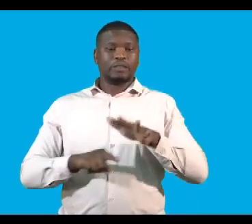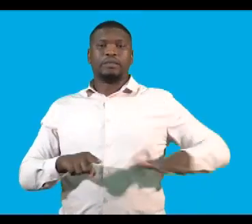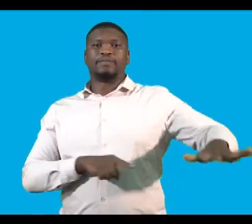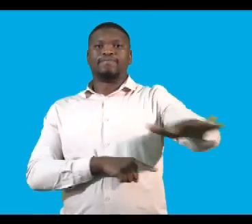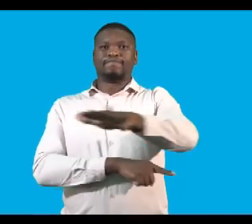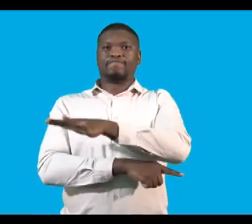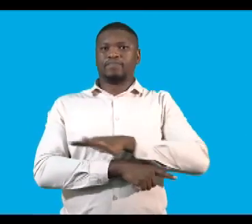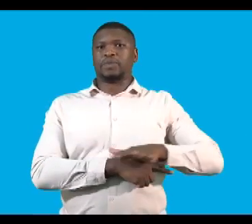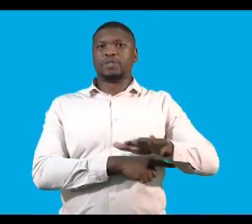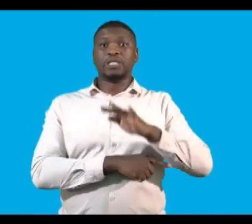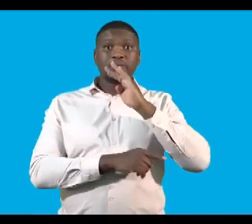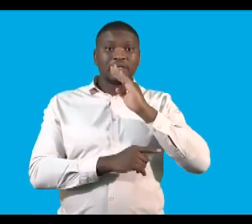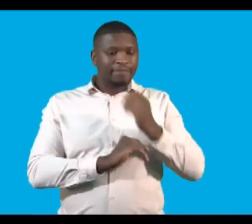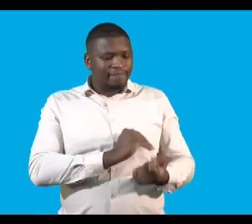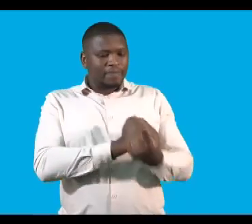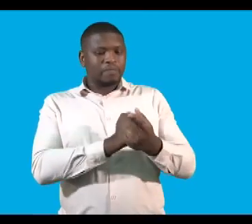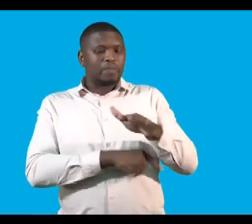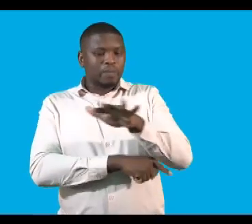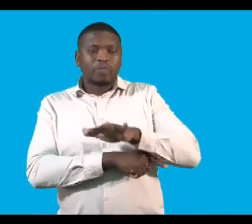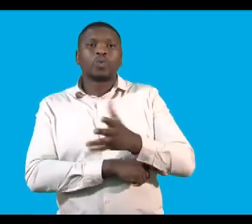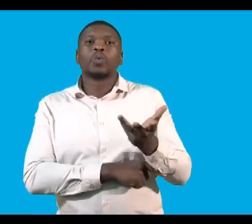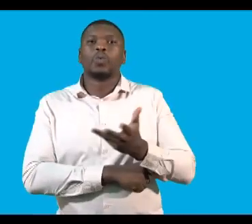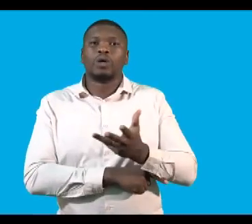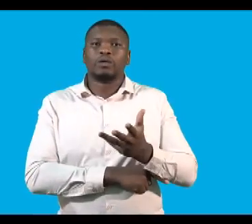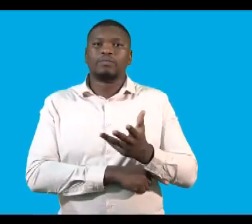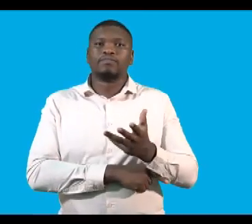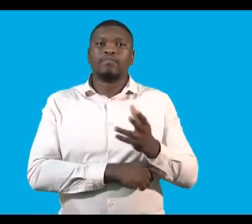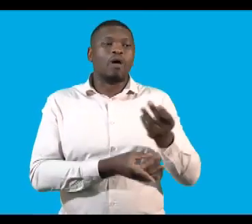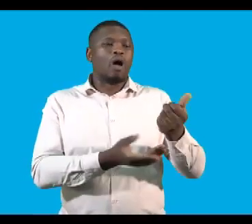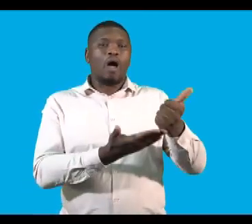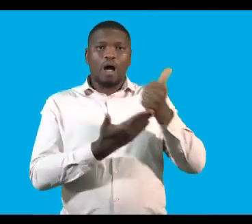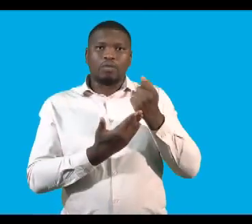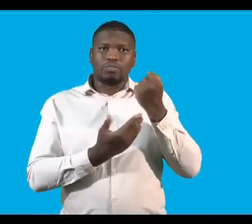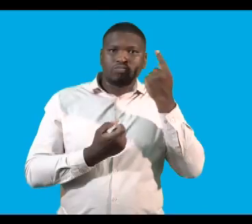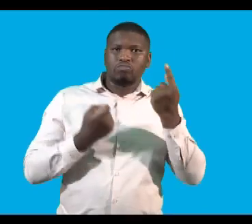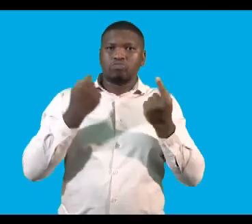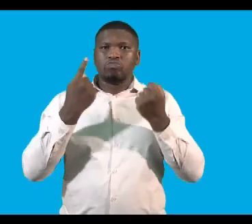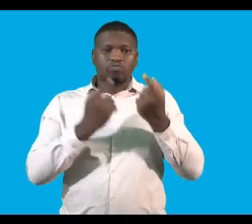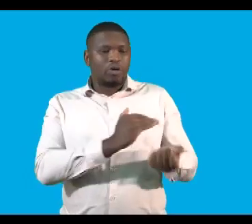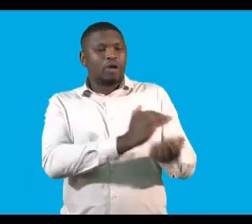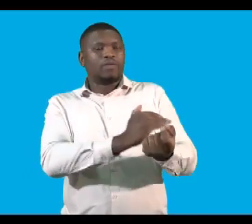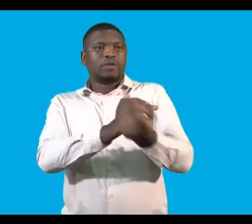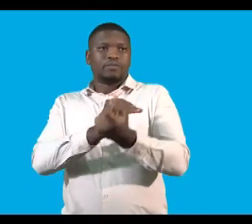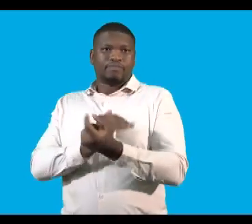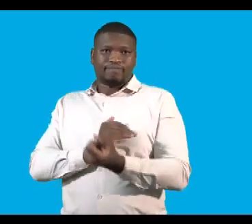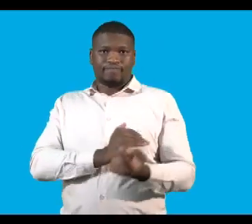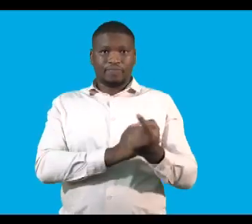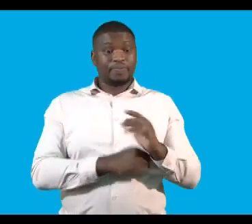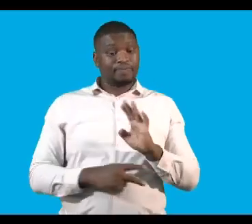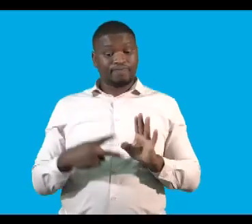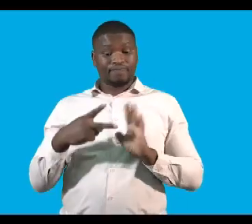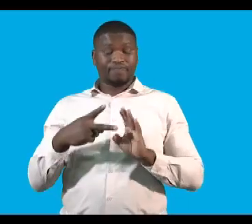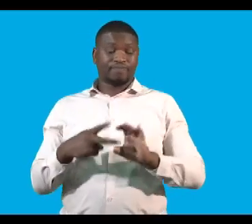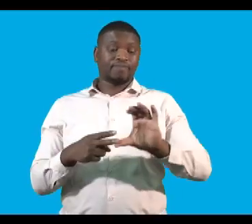where and when the cartoon takes place, and it gives context to the events in the cartoon. Characters,